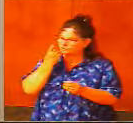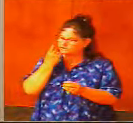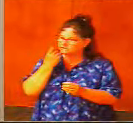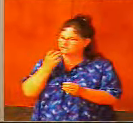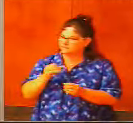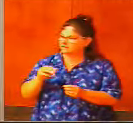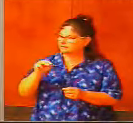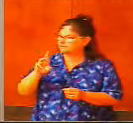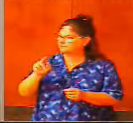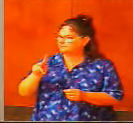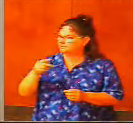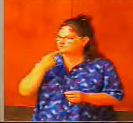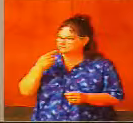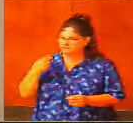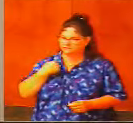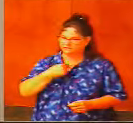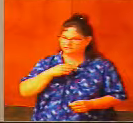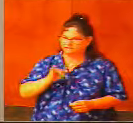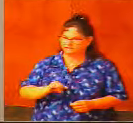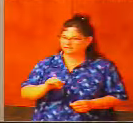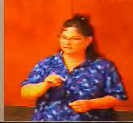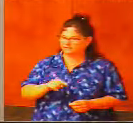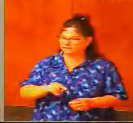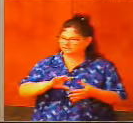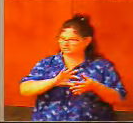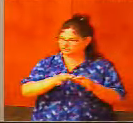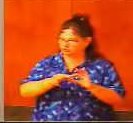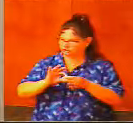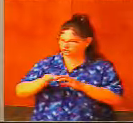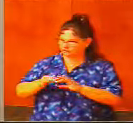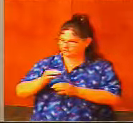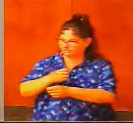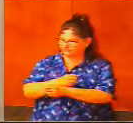And Mark tells us that he was chained.